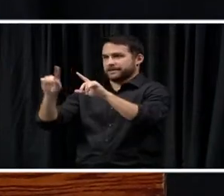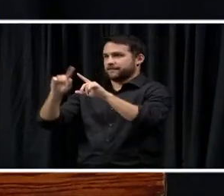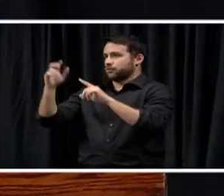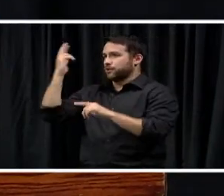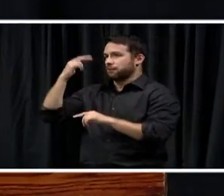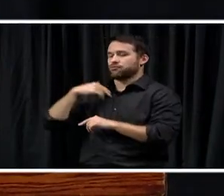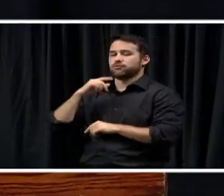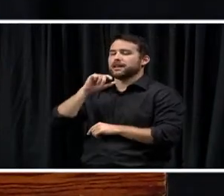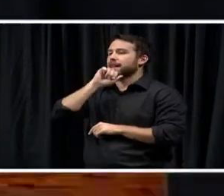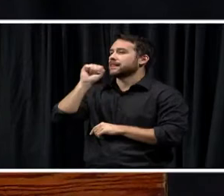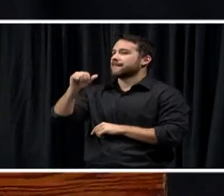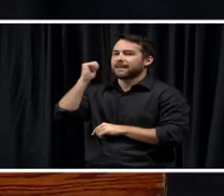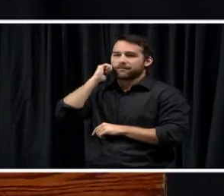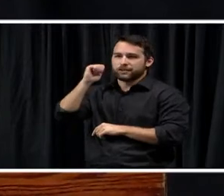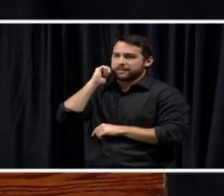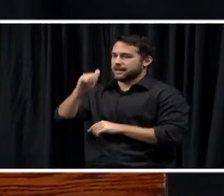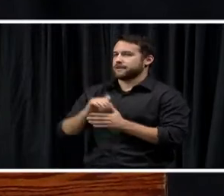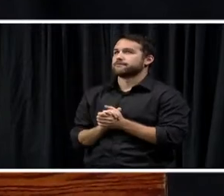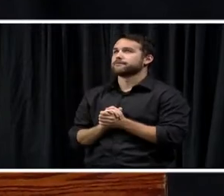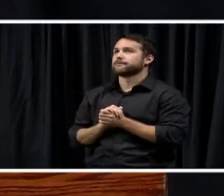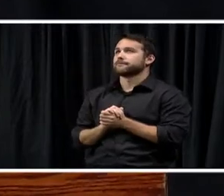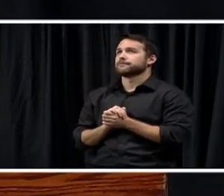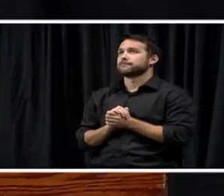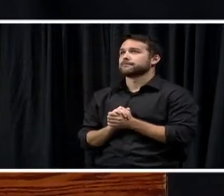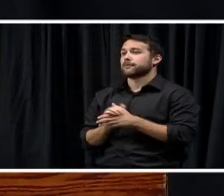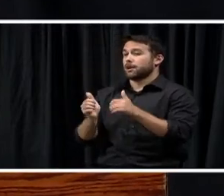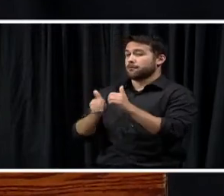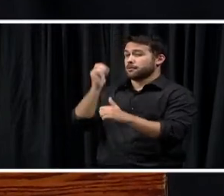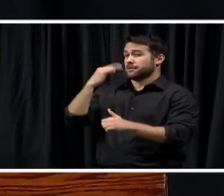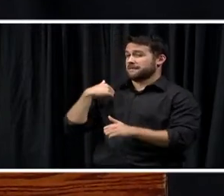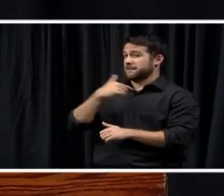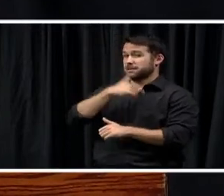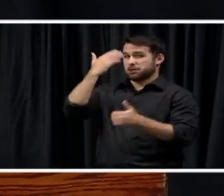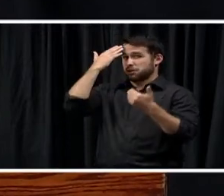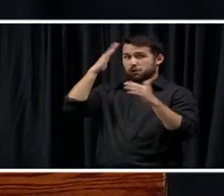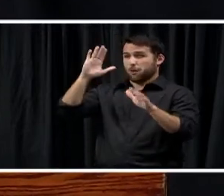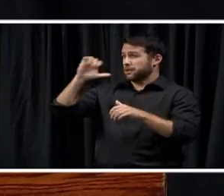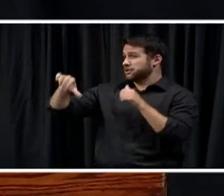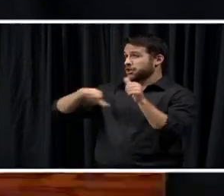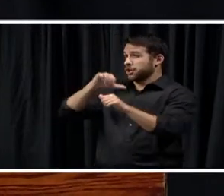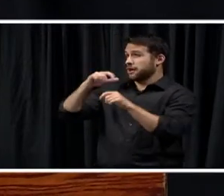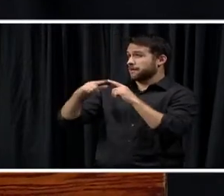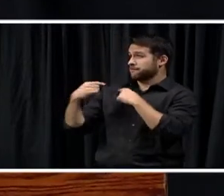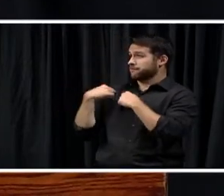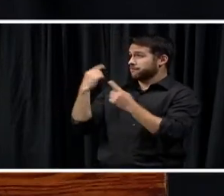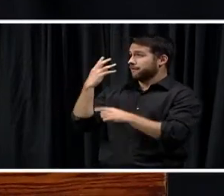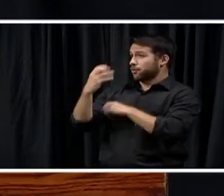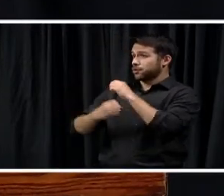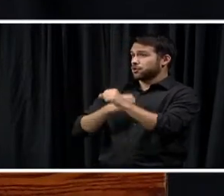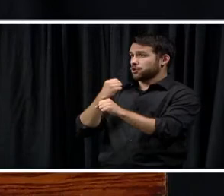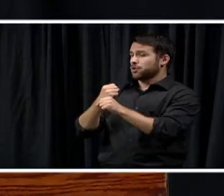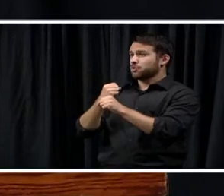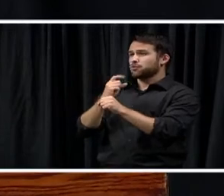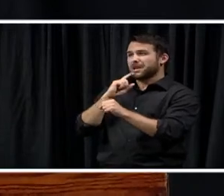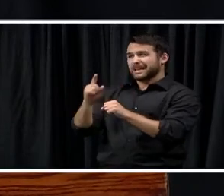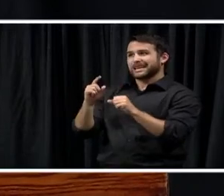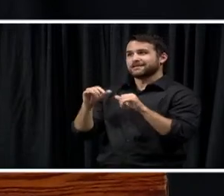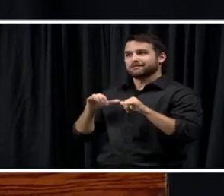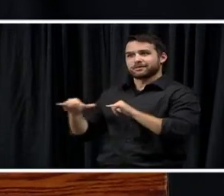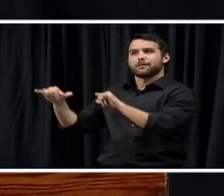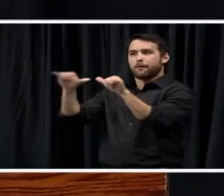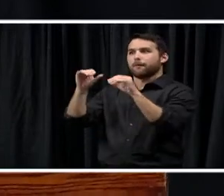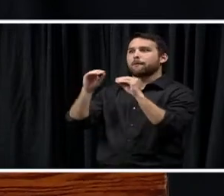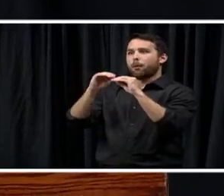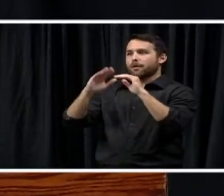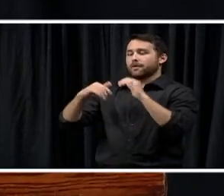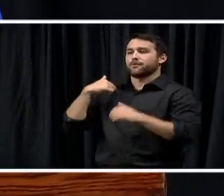loved every day of it. Most of us don't know each other, but for the past 4 years, our lives have been more similar than we think. And I bet all